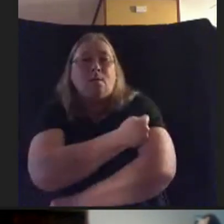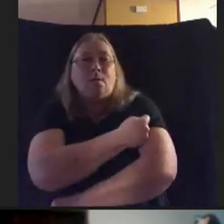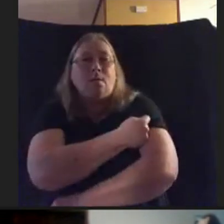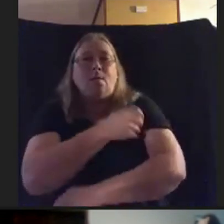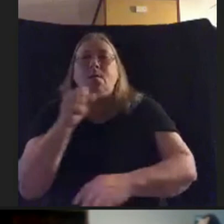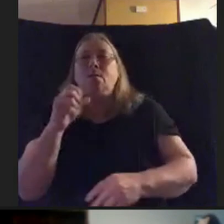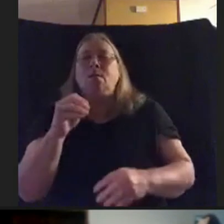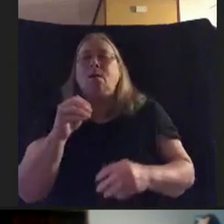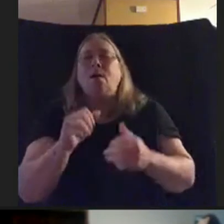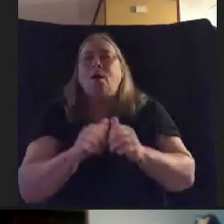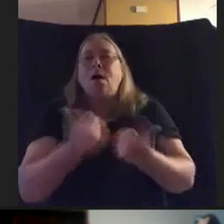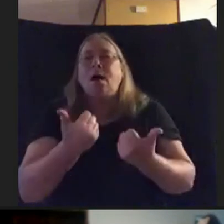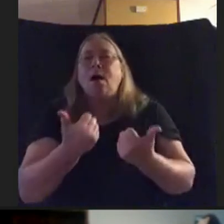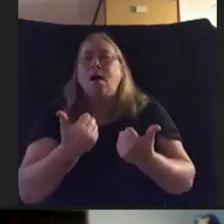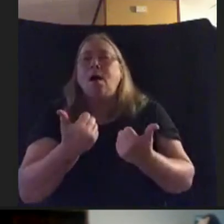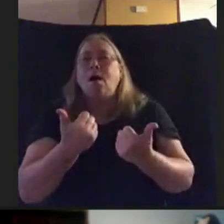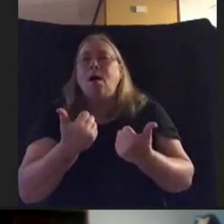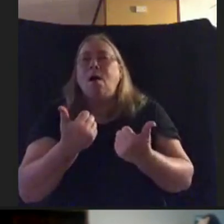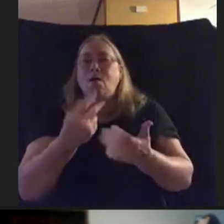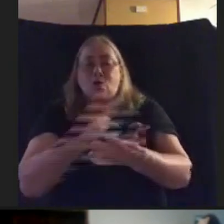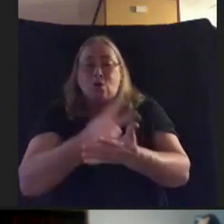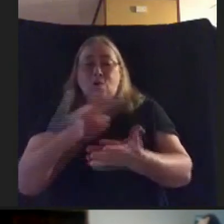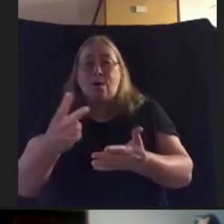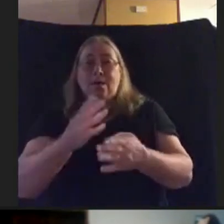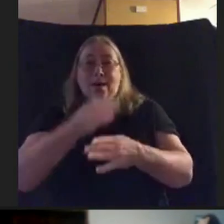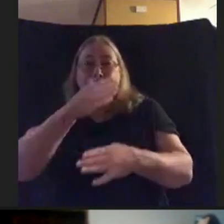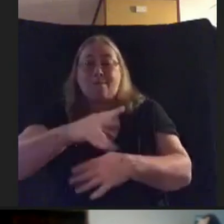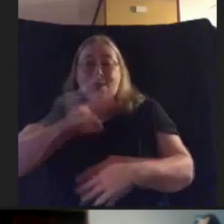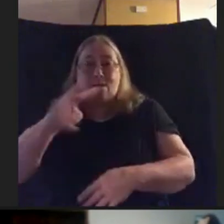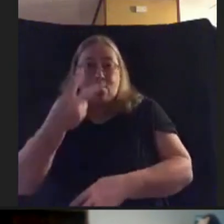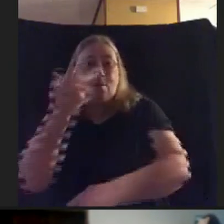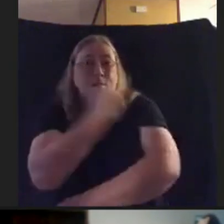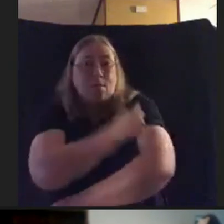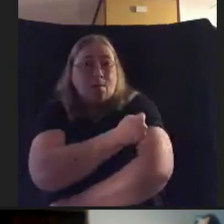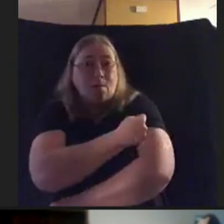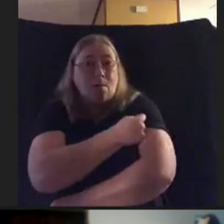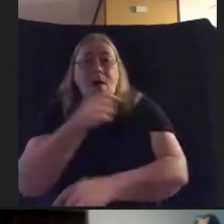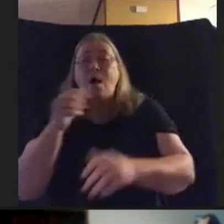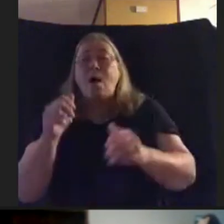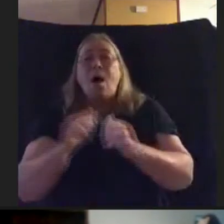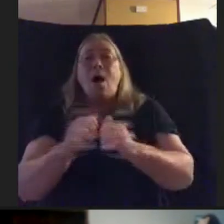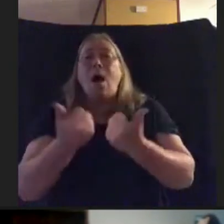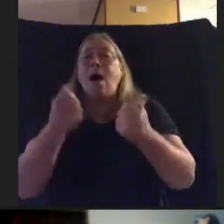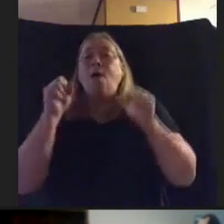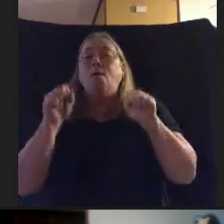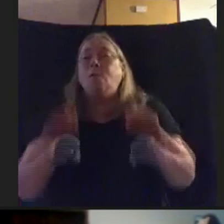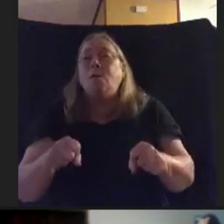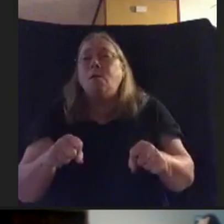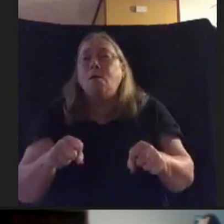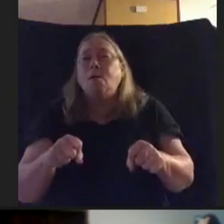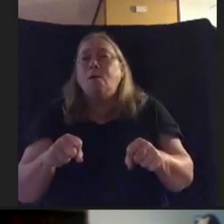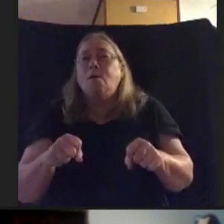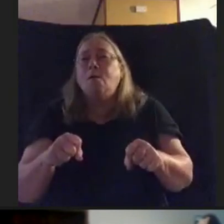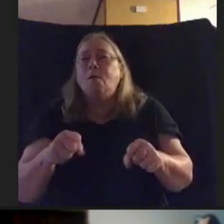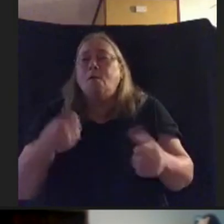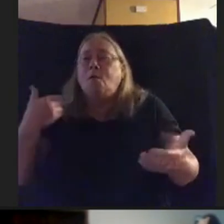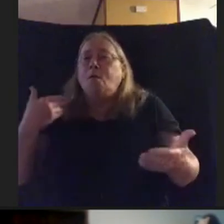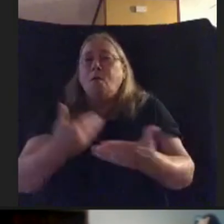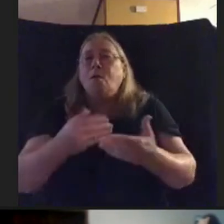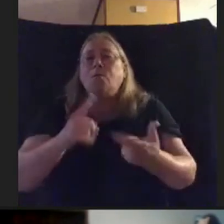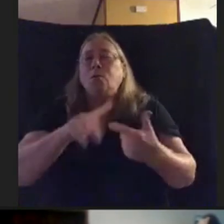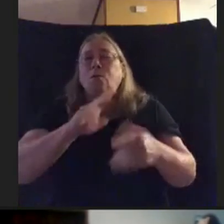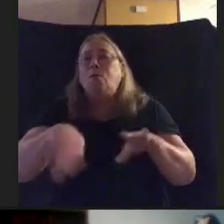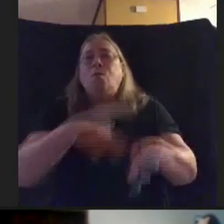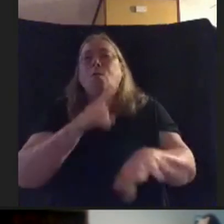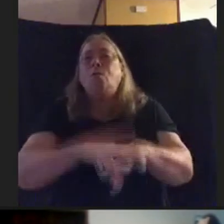great question. 2 weeks after their second dose, how close can they come to a return to normalcy? I threatened that